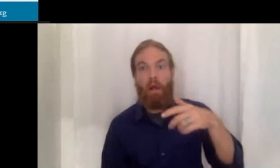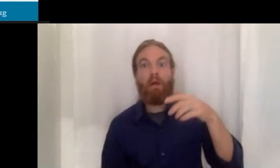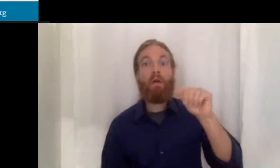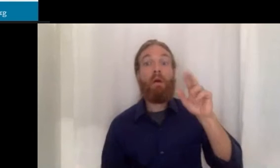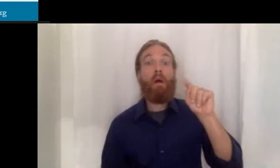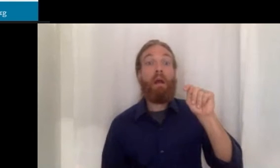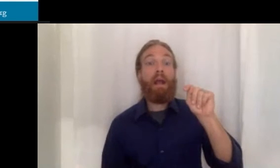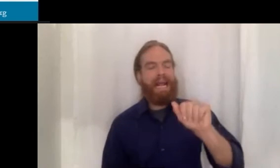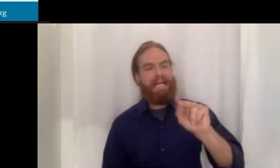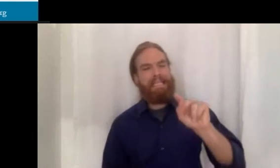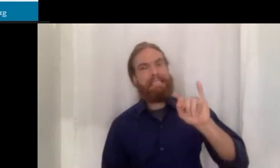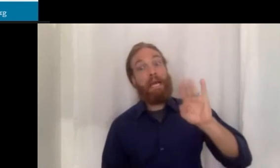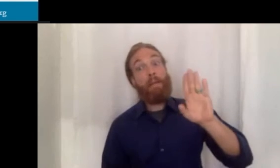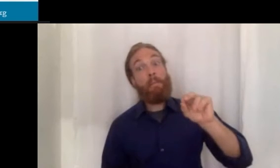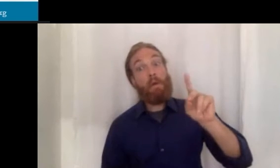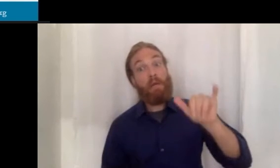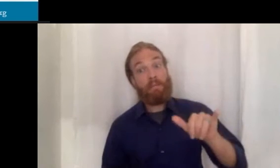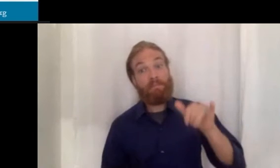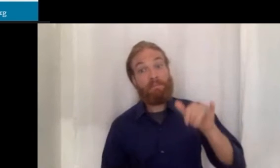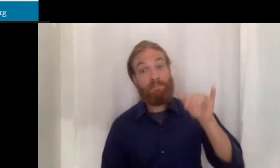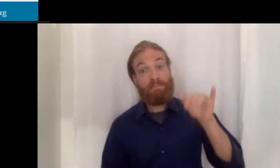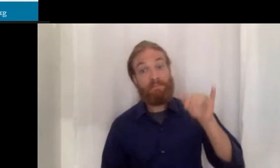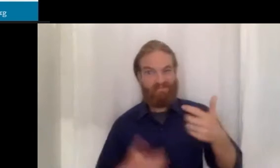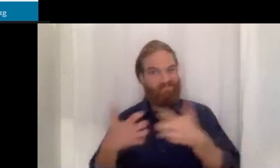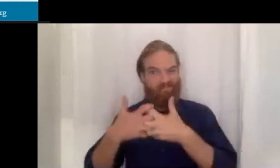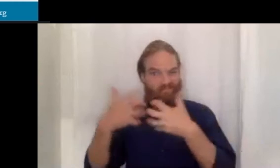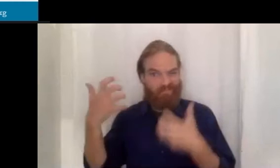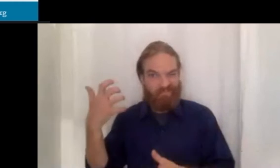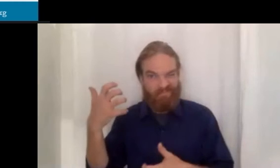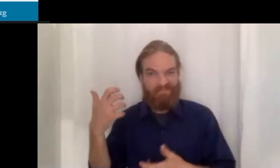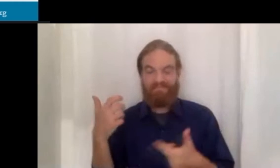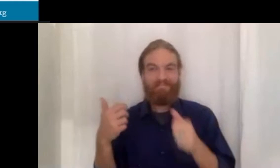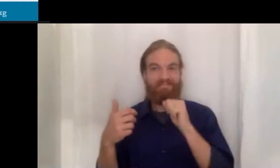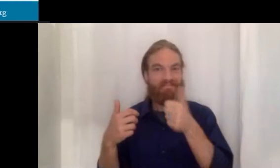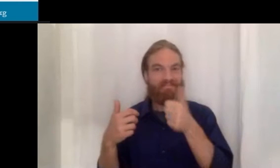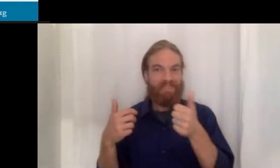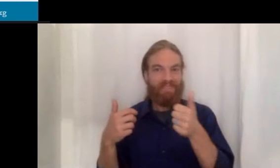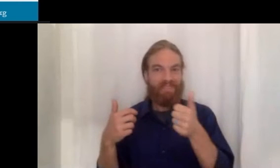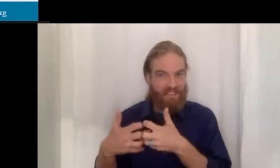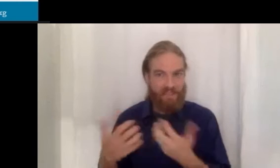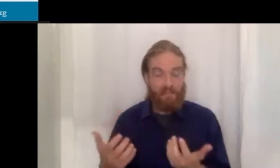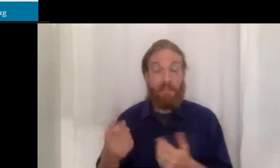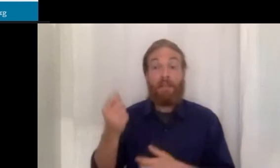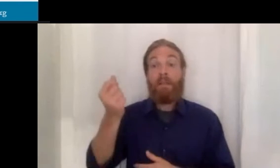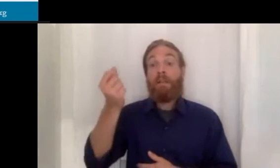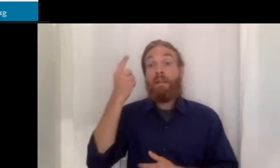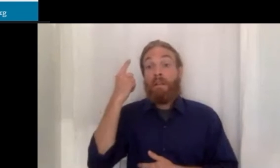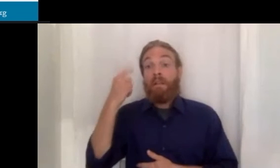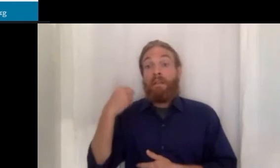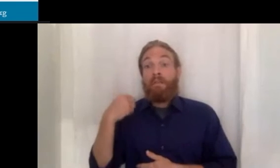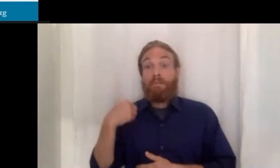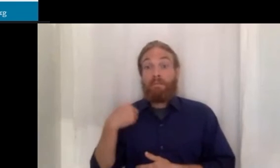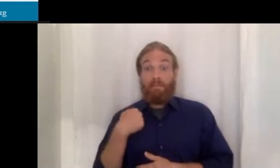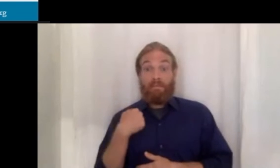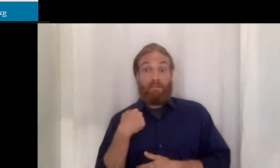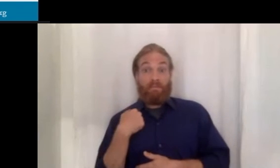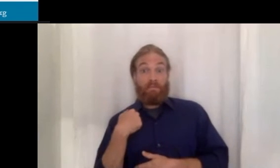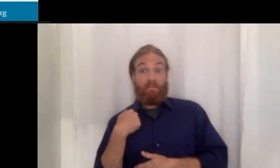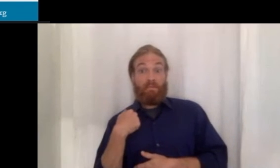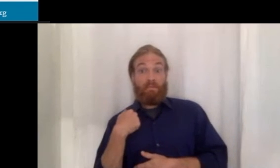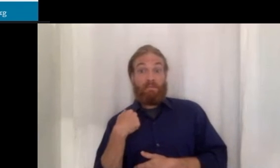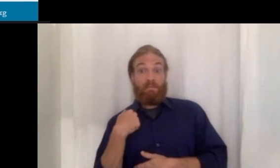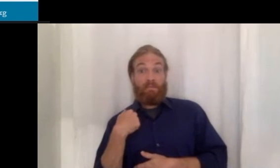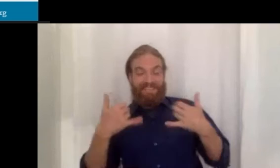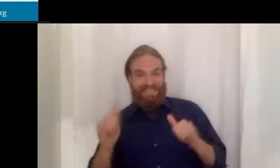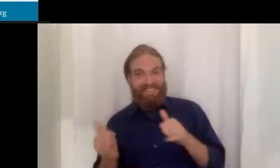there's more data being gathered, so we'll need to be following that. In Colorado Springs, this is available through Matthews